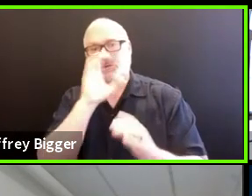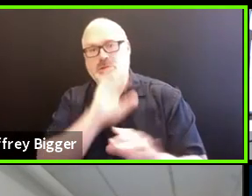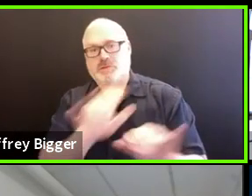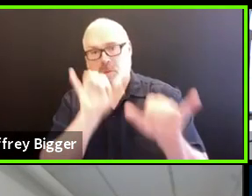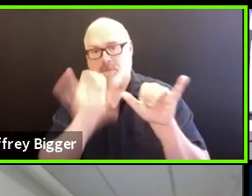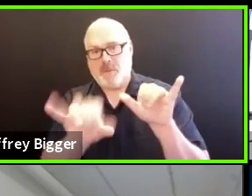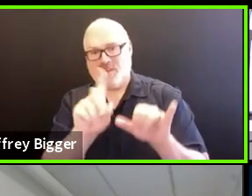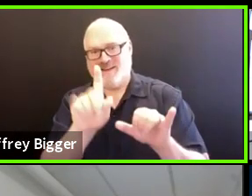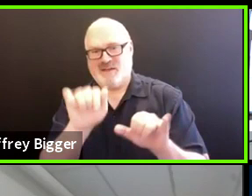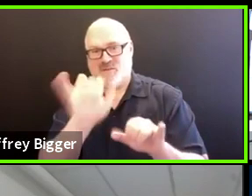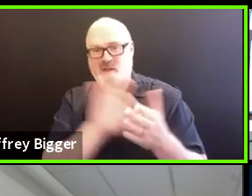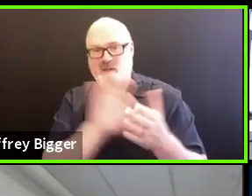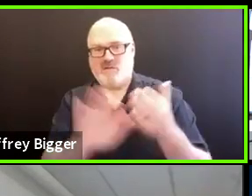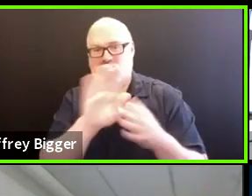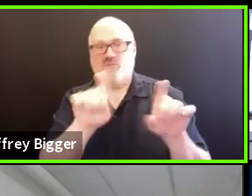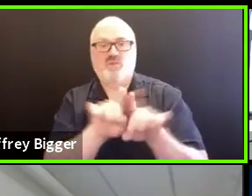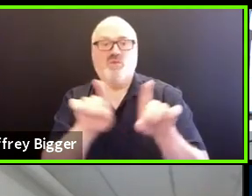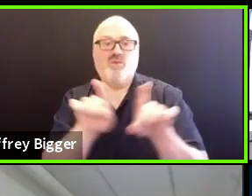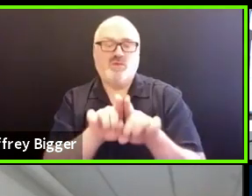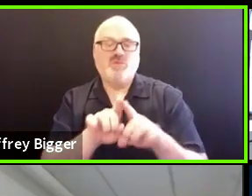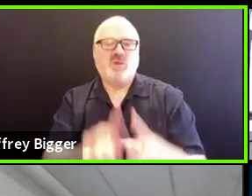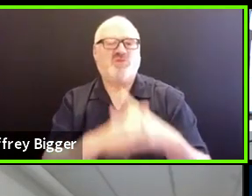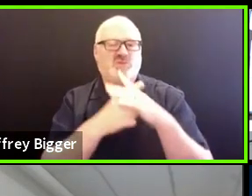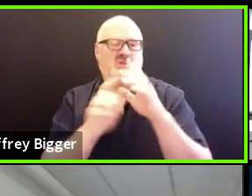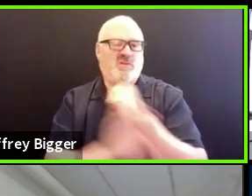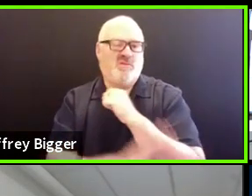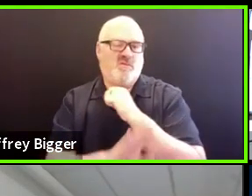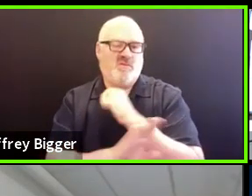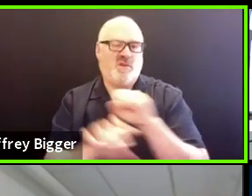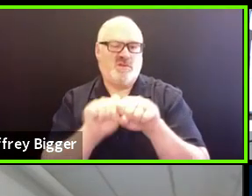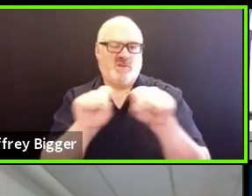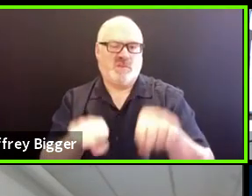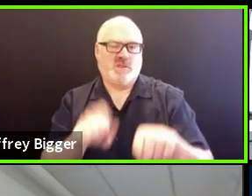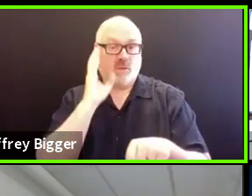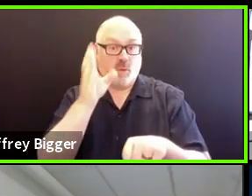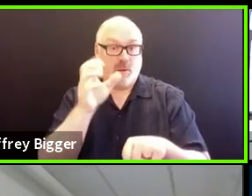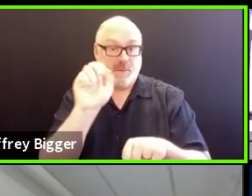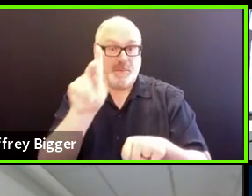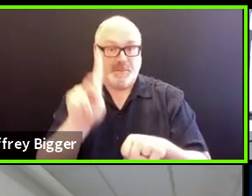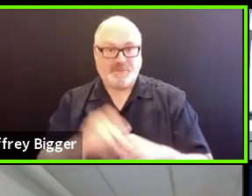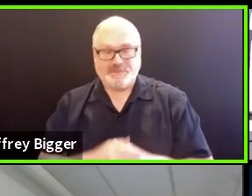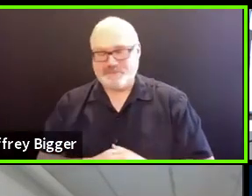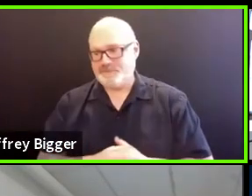for that college also at the beginning of the fall semester.